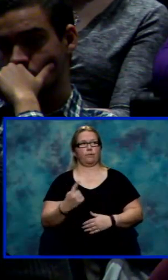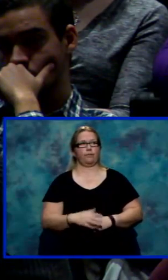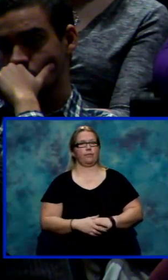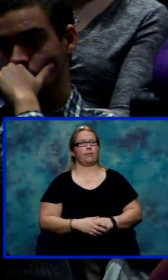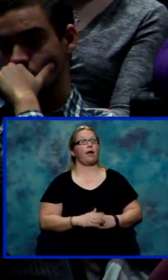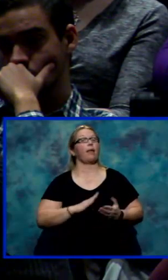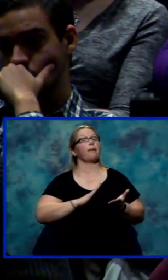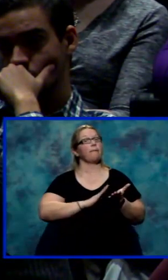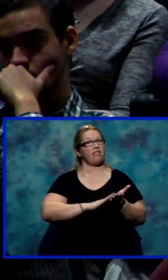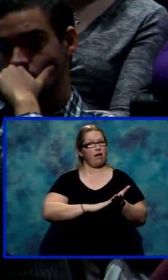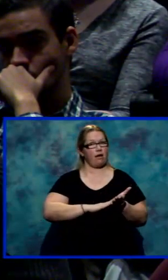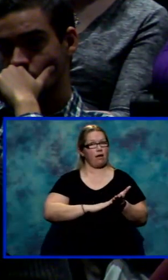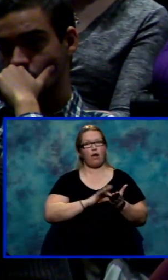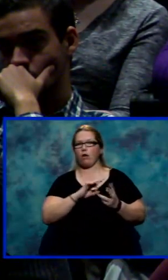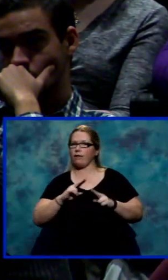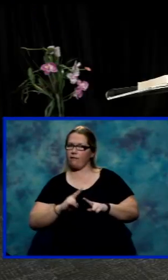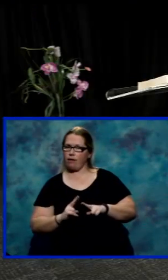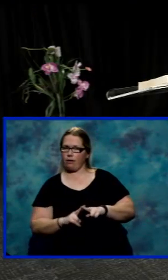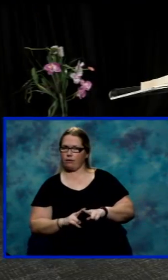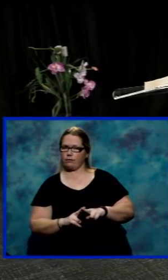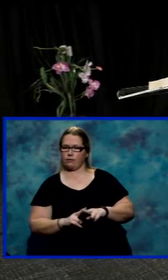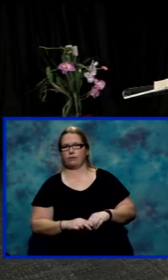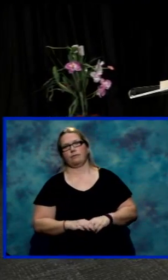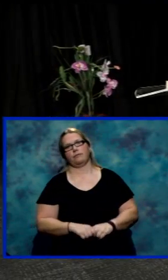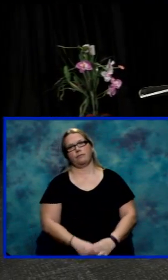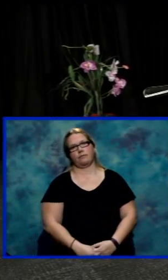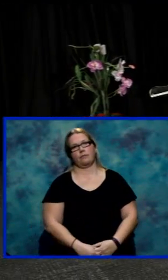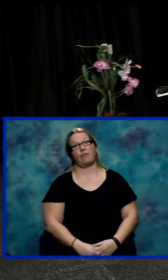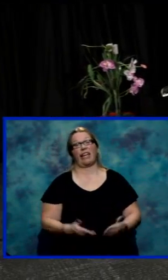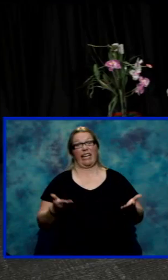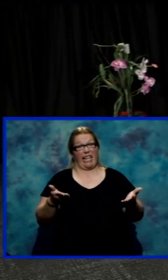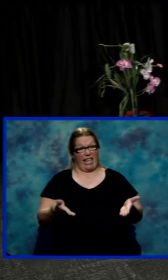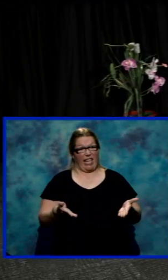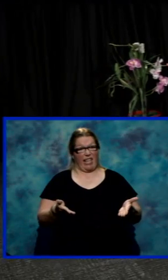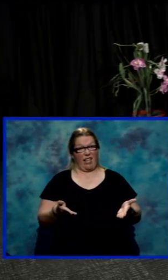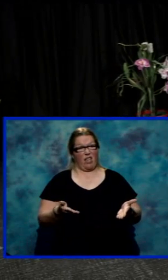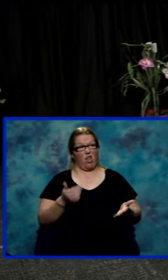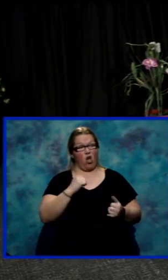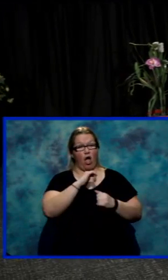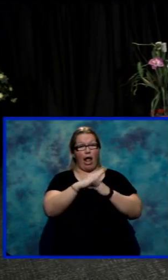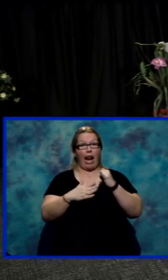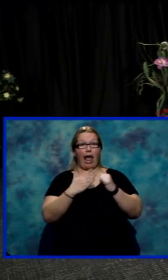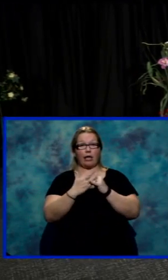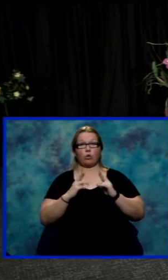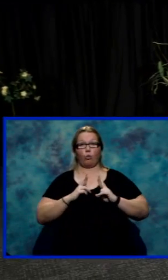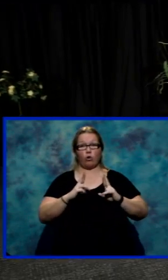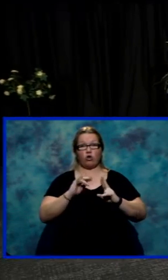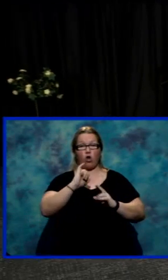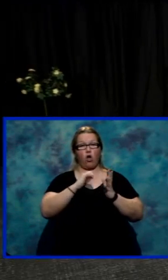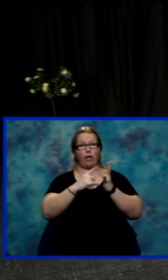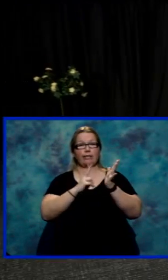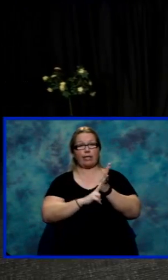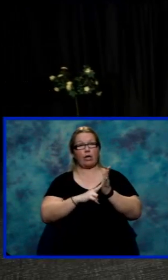The mother did, not the father. And yet here, her last wish was that her son be